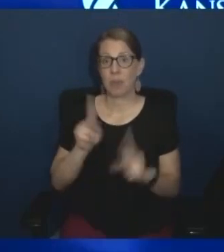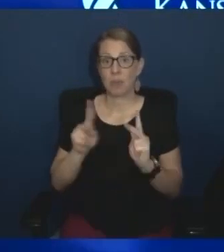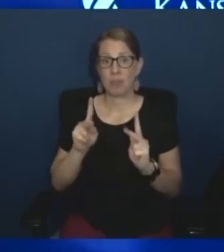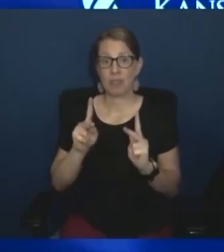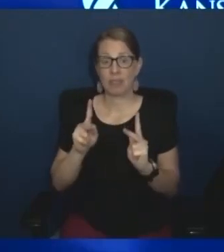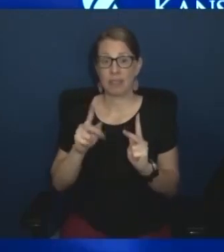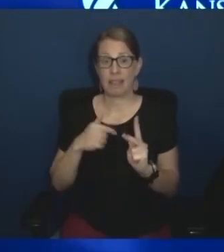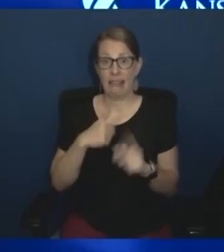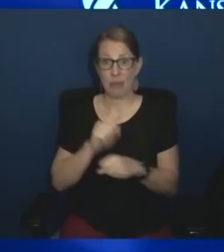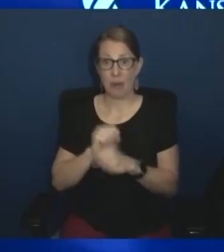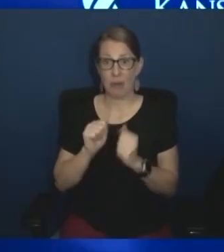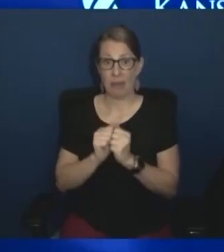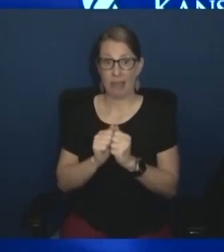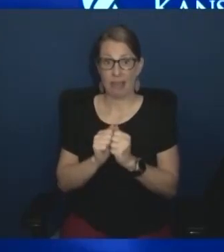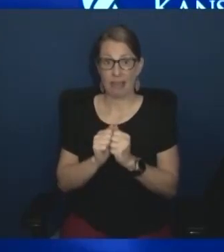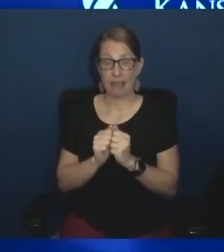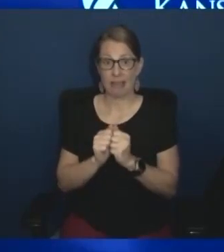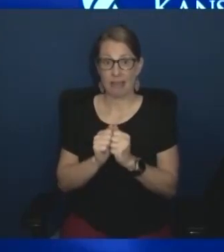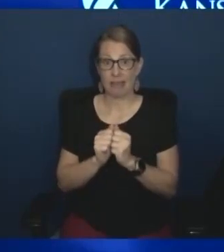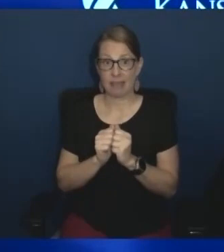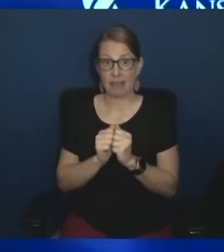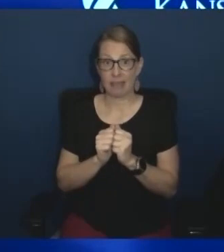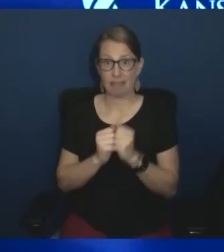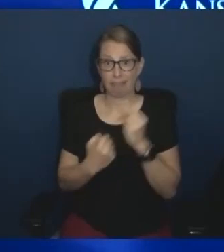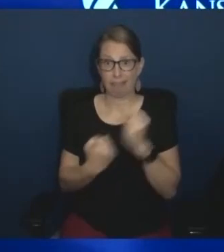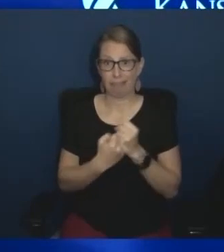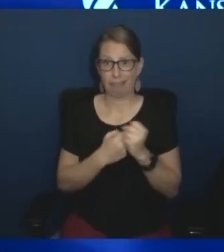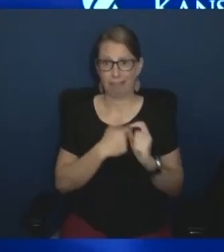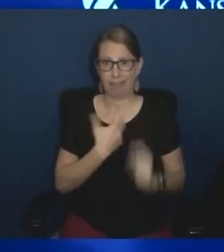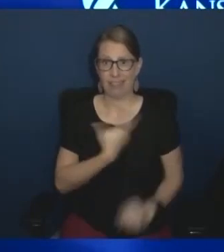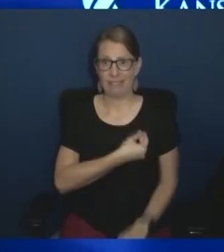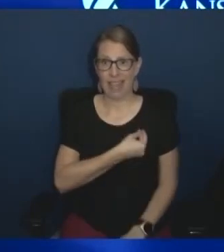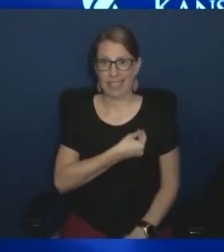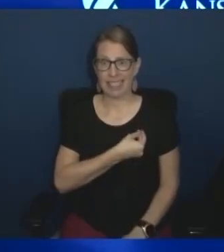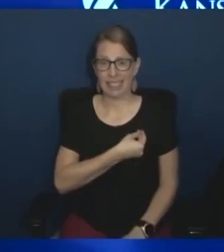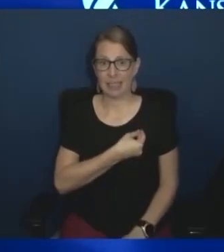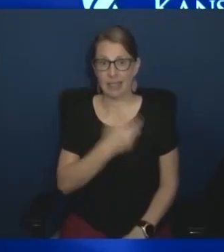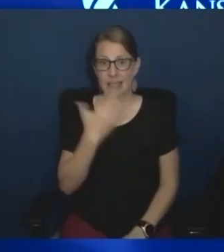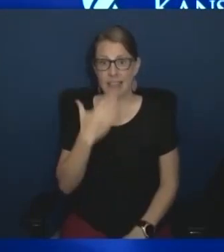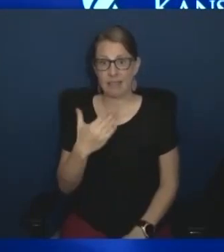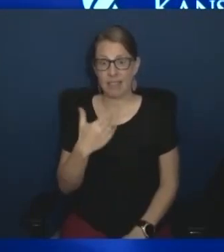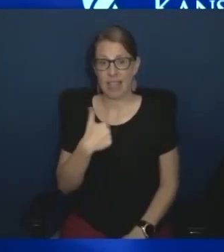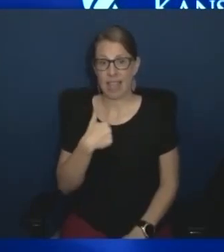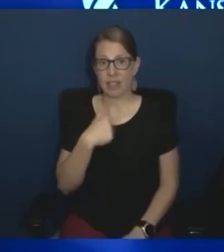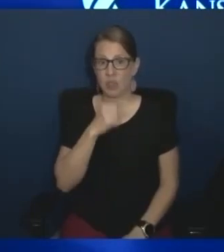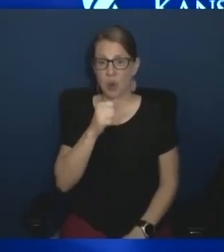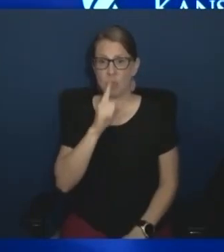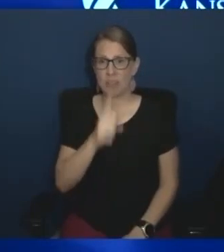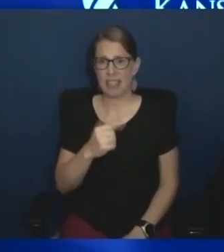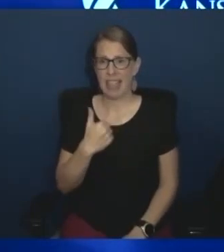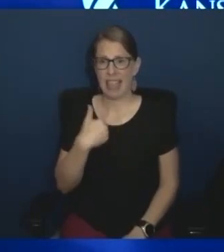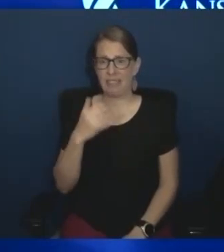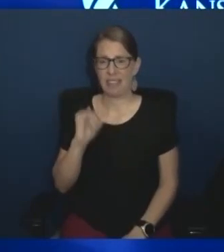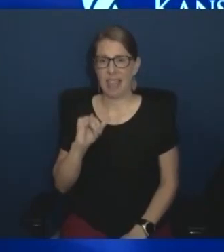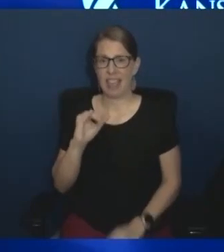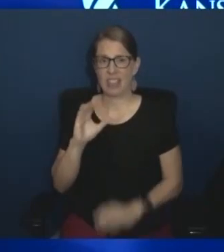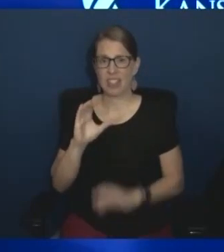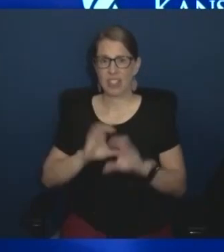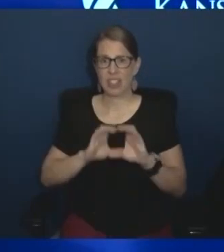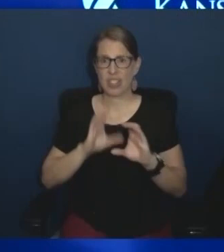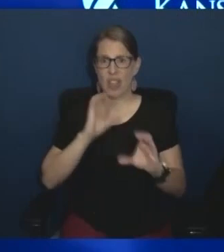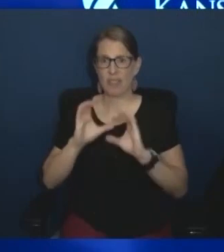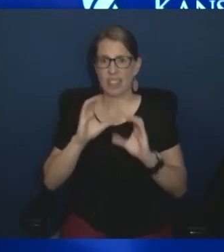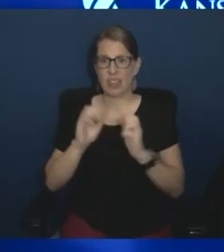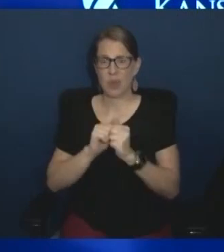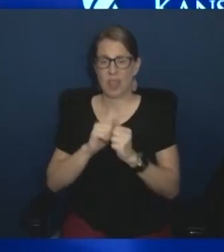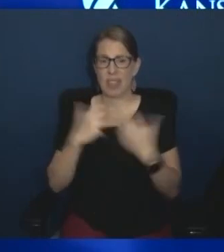with are for the vaccine. So thankfully, I don't really have those conversations with healthcare workers that